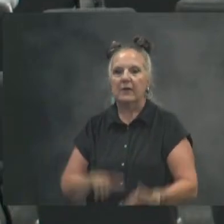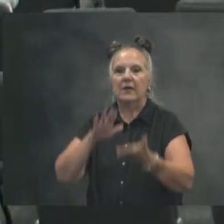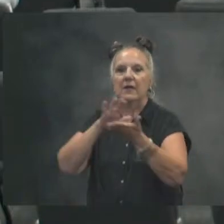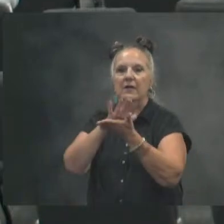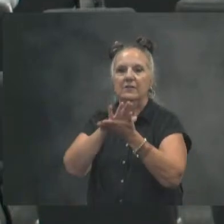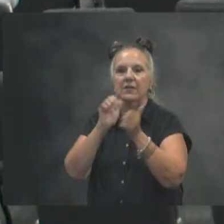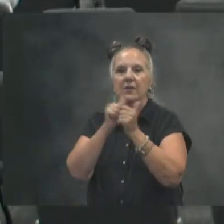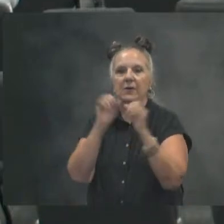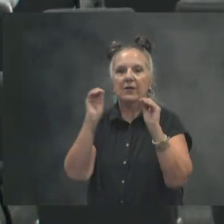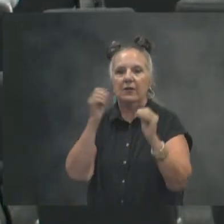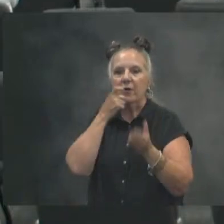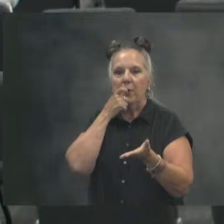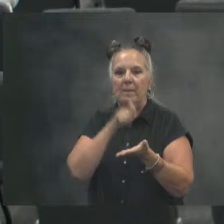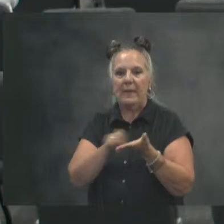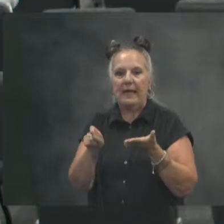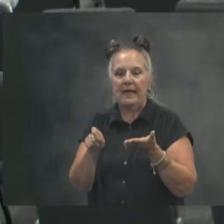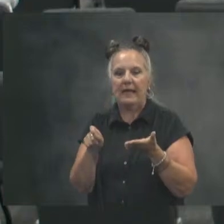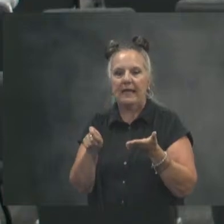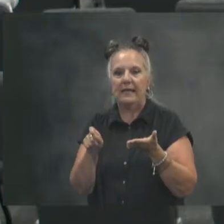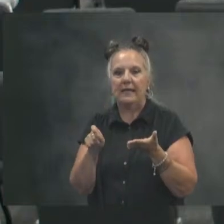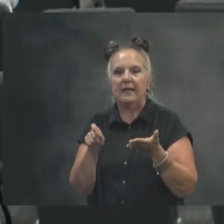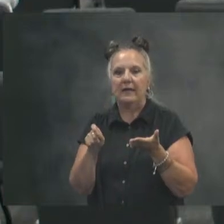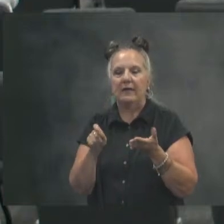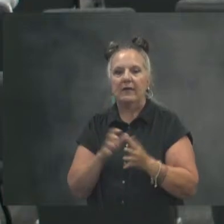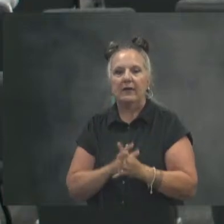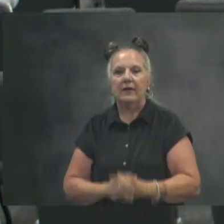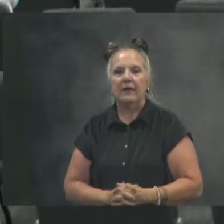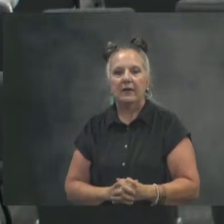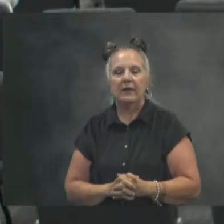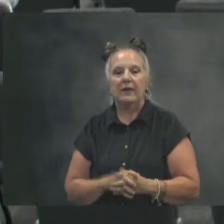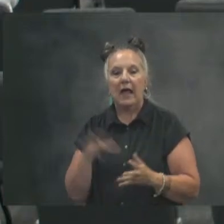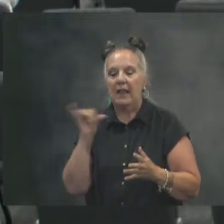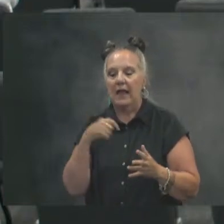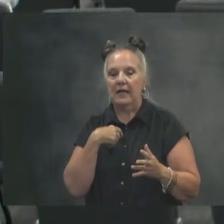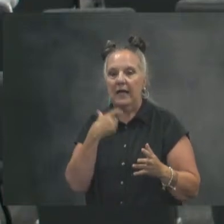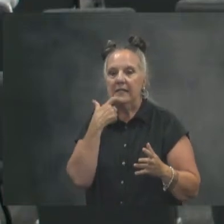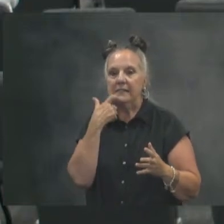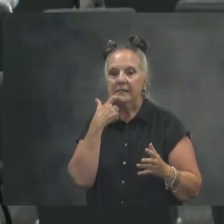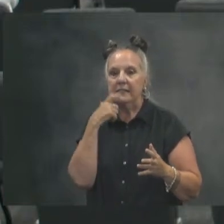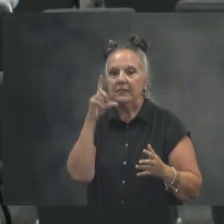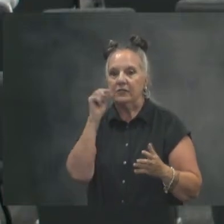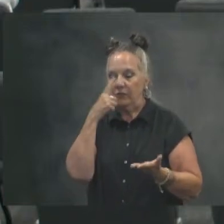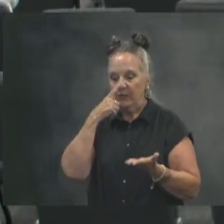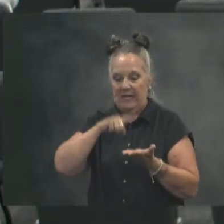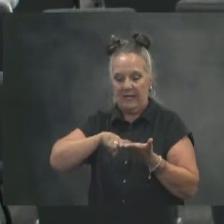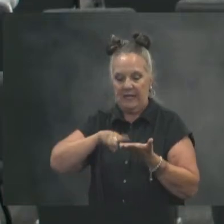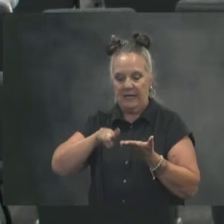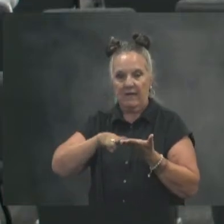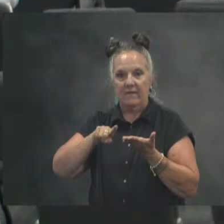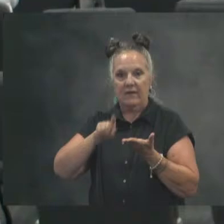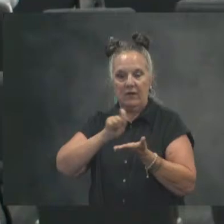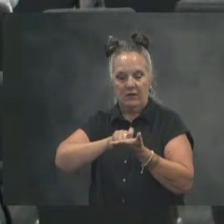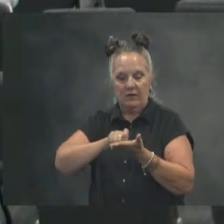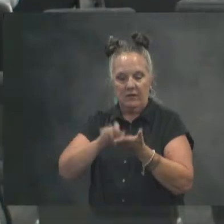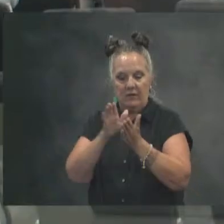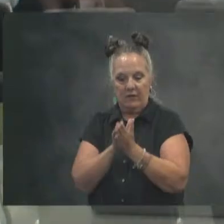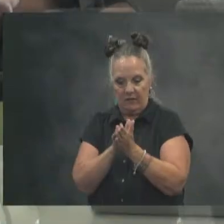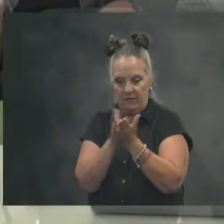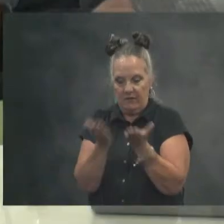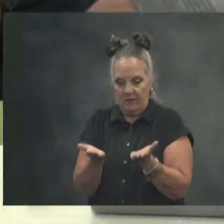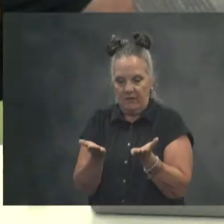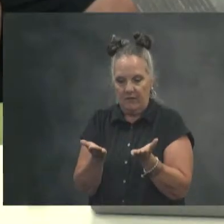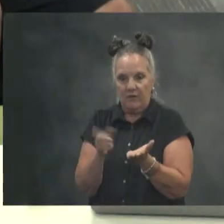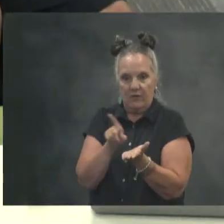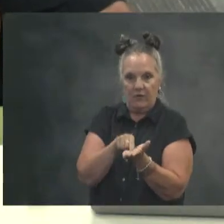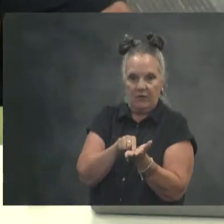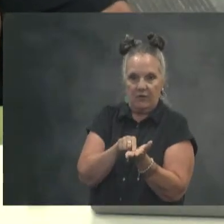pen, unfortunately, so maybe we'll Oh, get to that. okay. So anyway, like I said, my name is Levi Trumbull. I do investigative journalism out of Frederick, and man, there is a